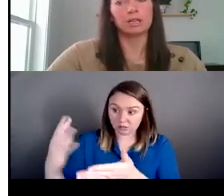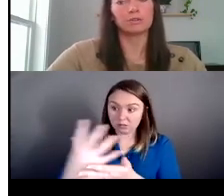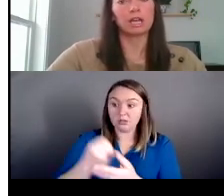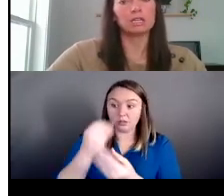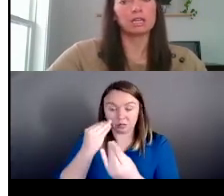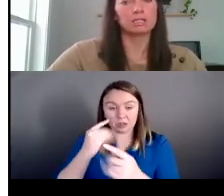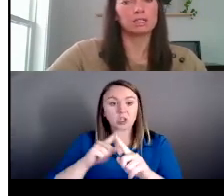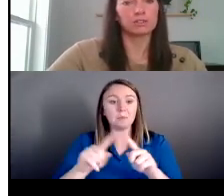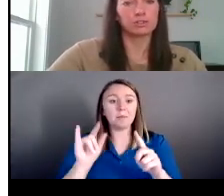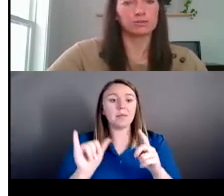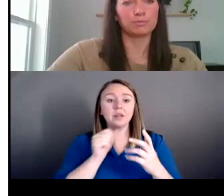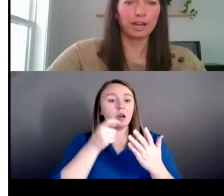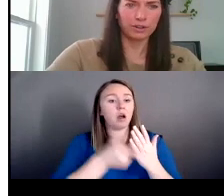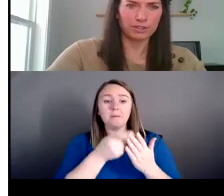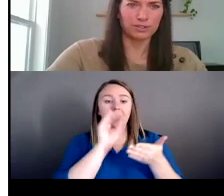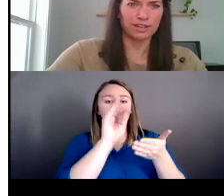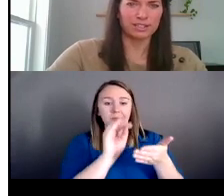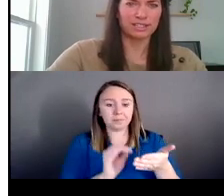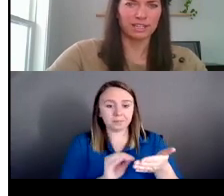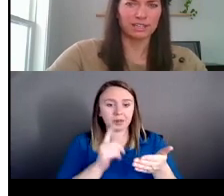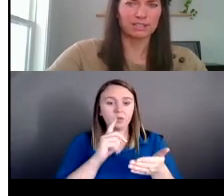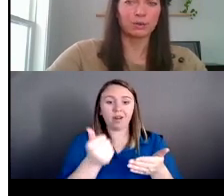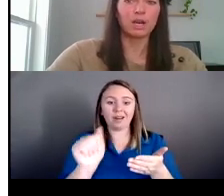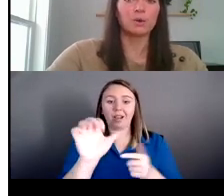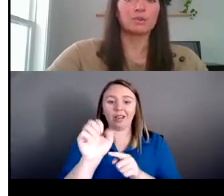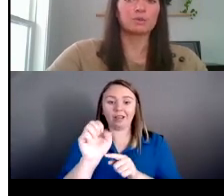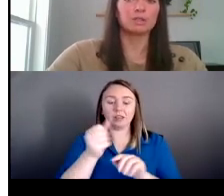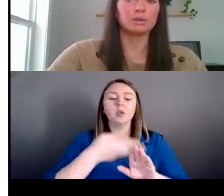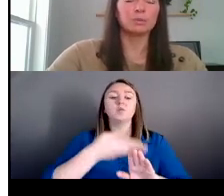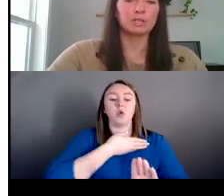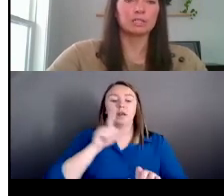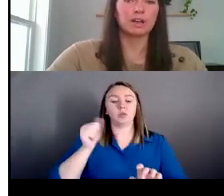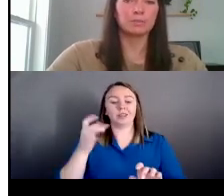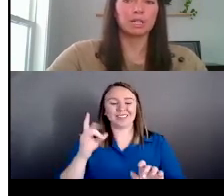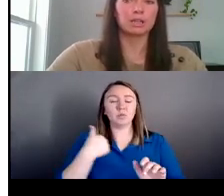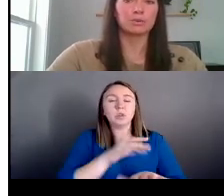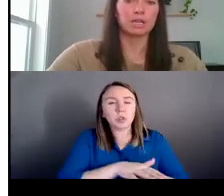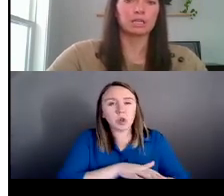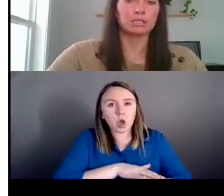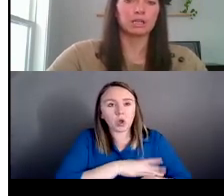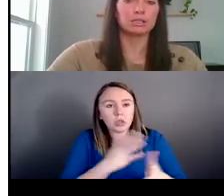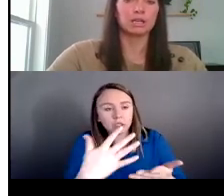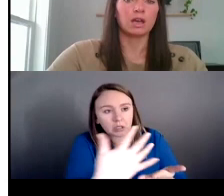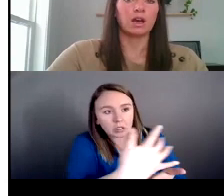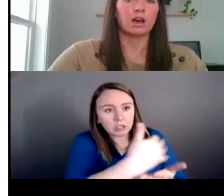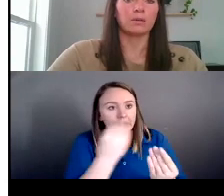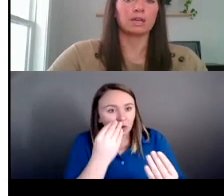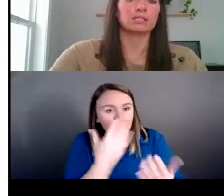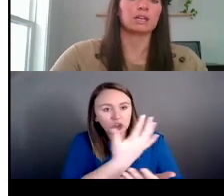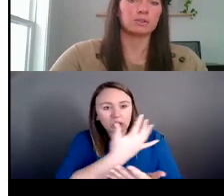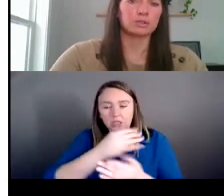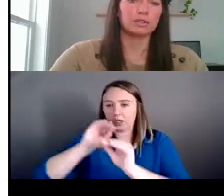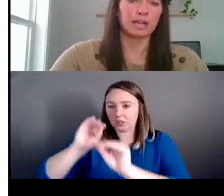populated for any cases entered prior to 2018. So we've been slowly working to update those cases